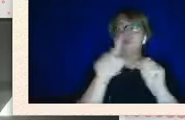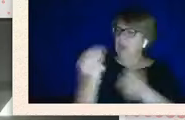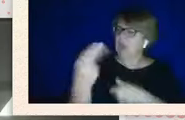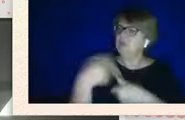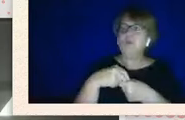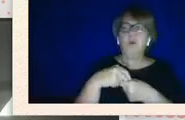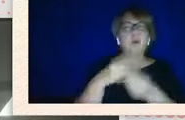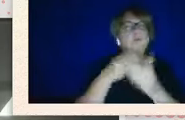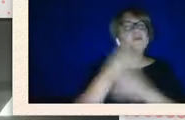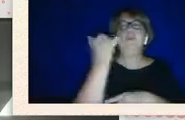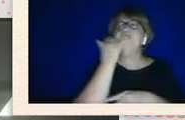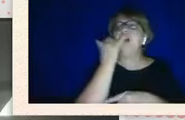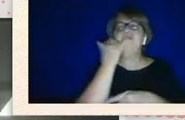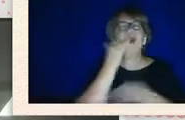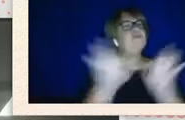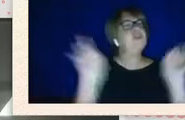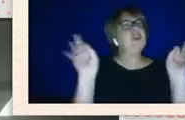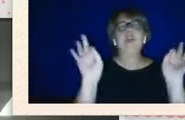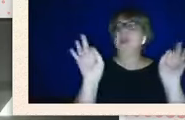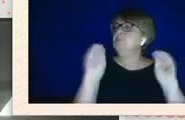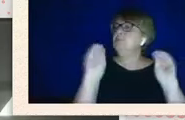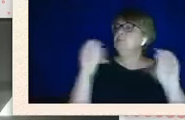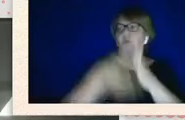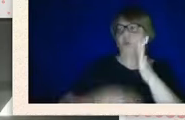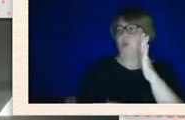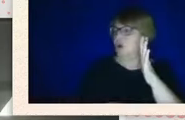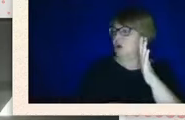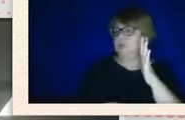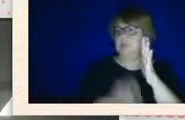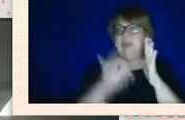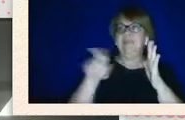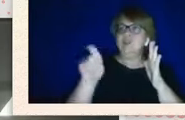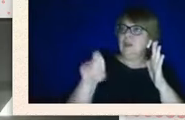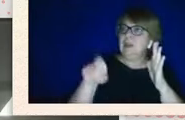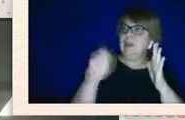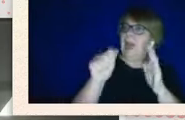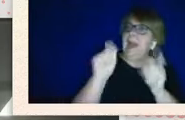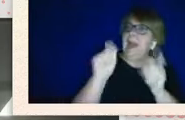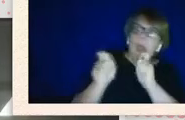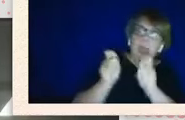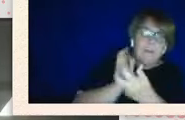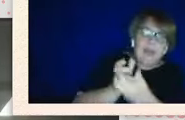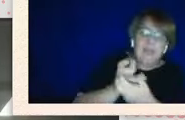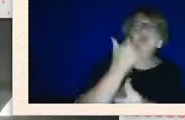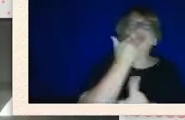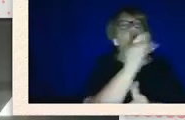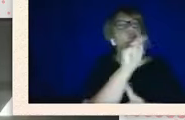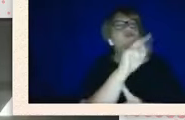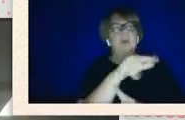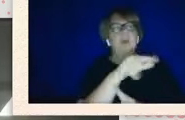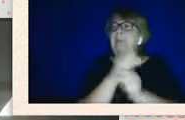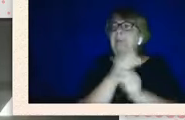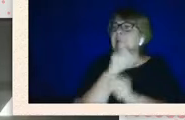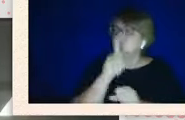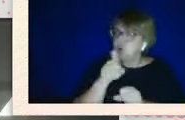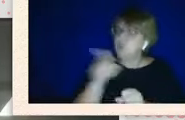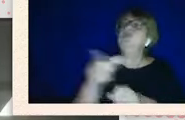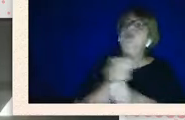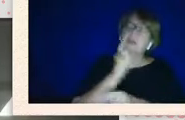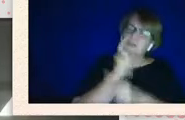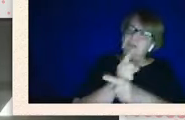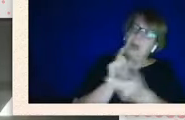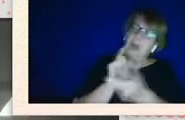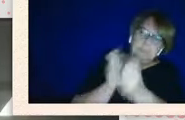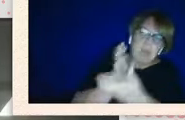It's free. It doesn't cost you any money. If you need an accommodation, just call Tony and he'll make sure that you get the accommodation you